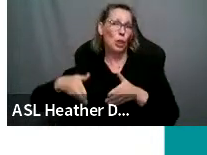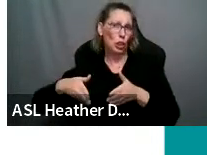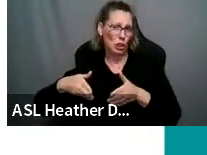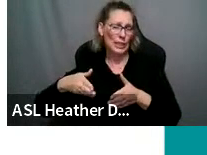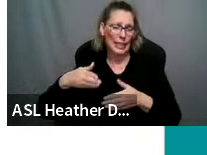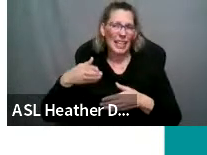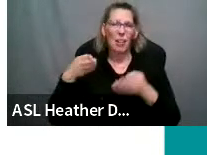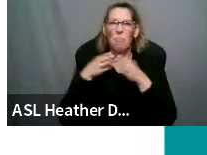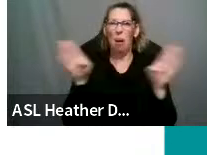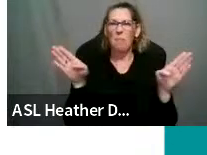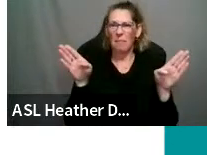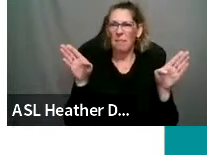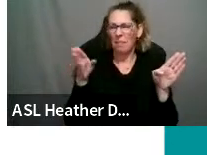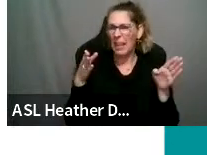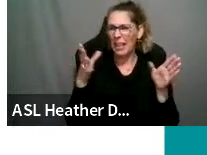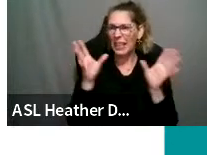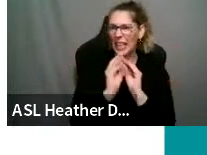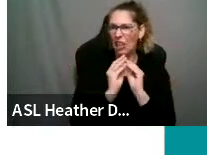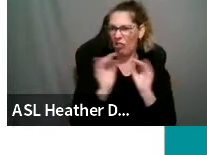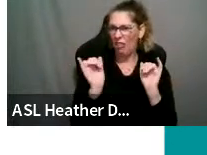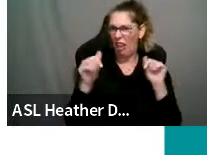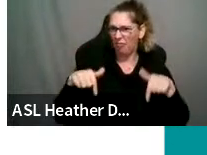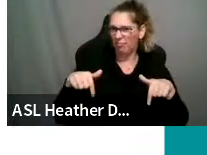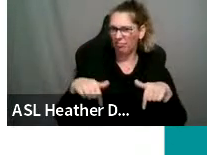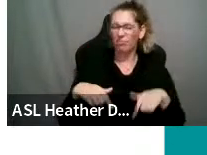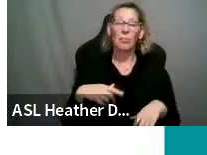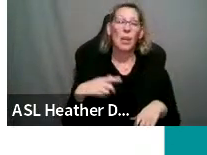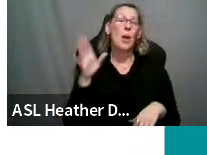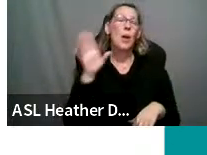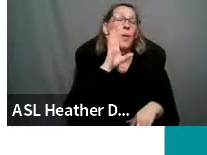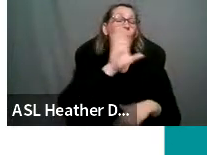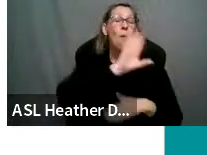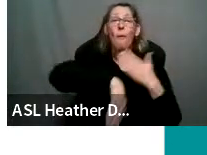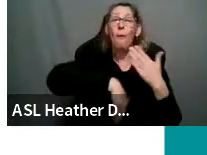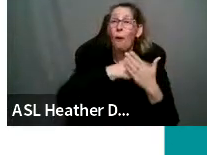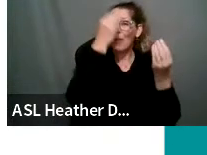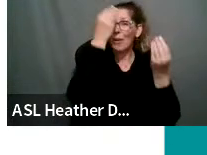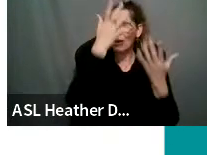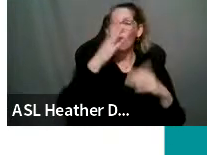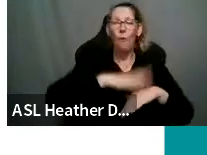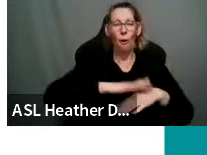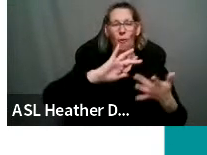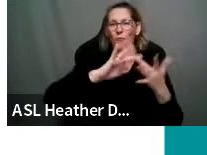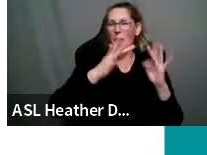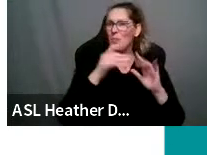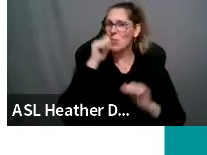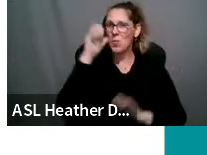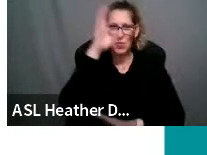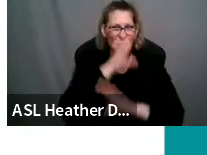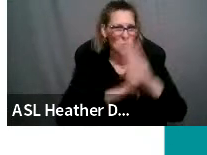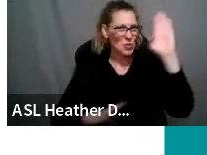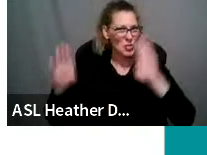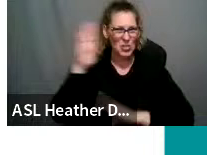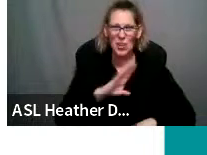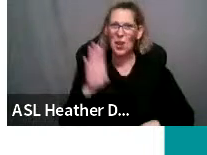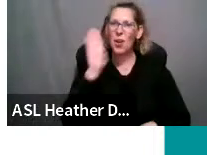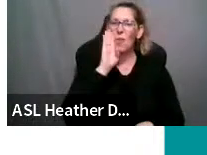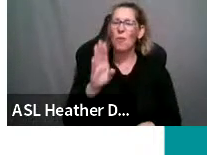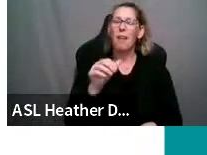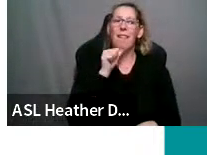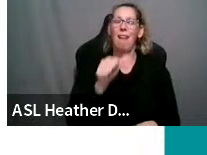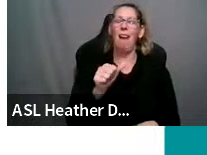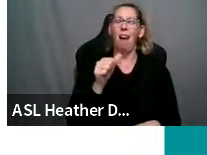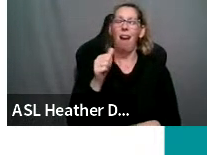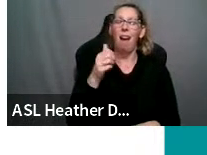And again, we have all this information on our website, so don't worry if you don't have all these dates. and links in front of